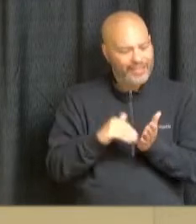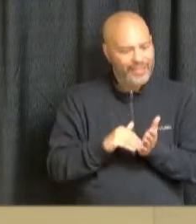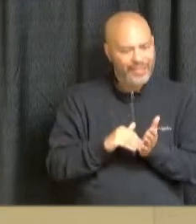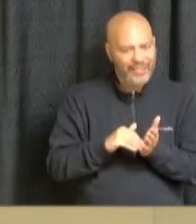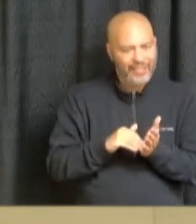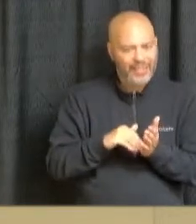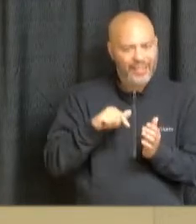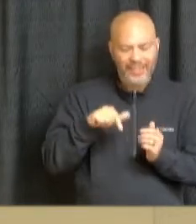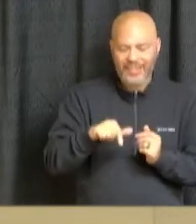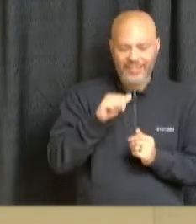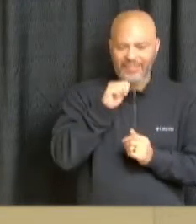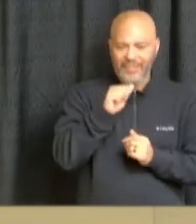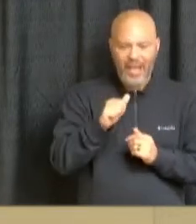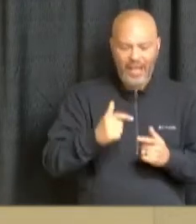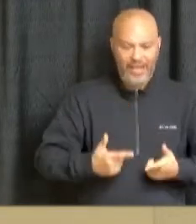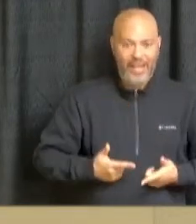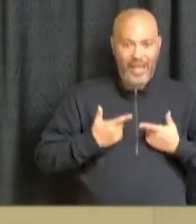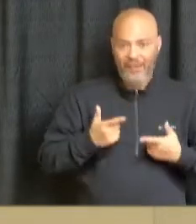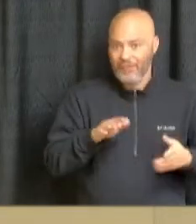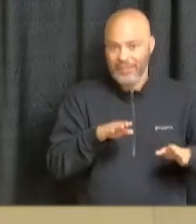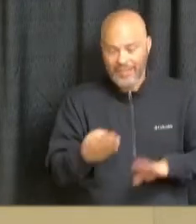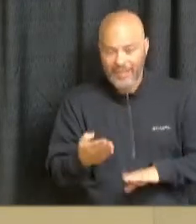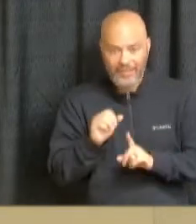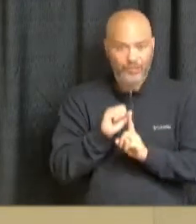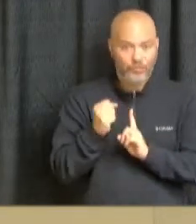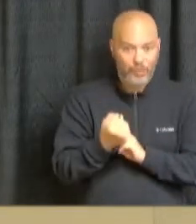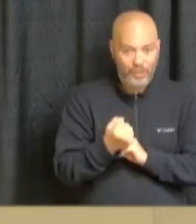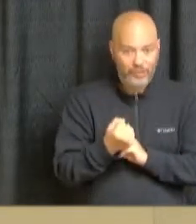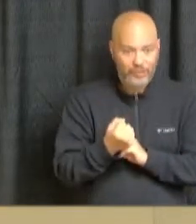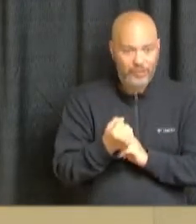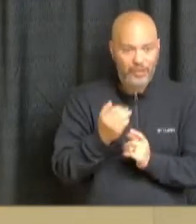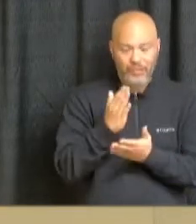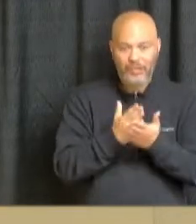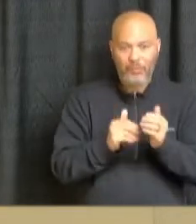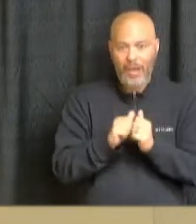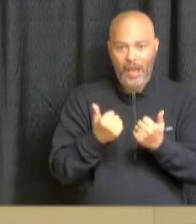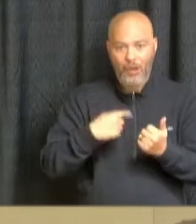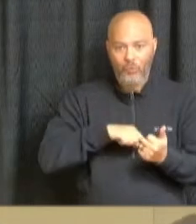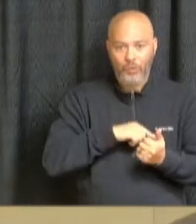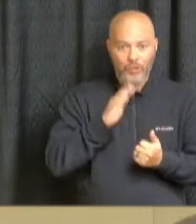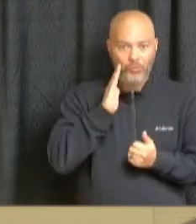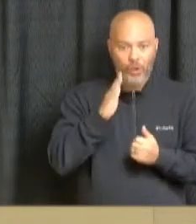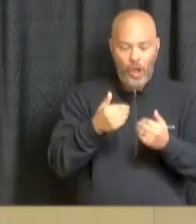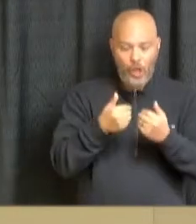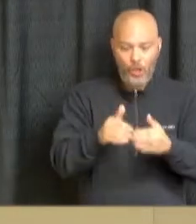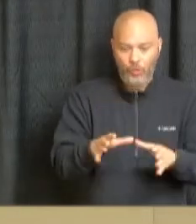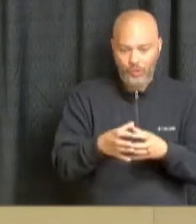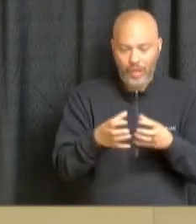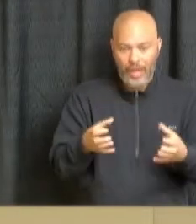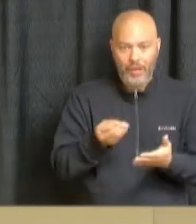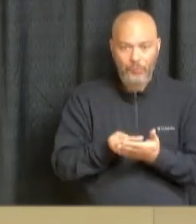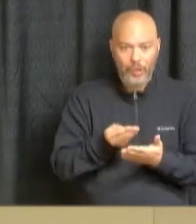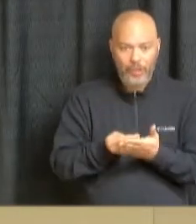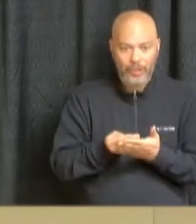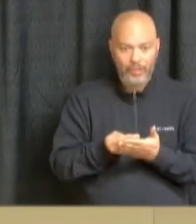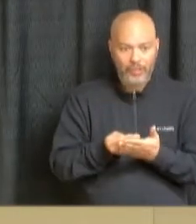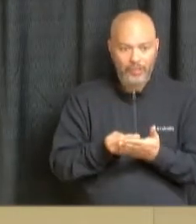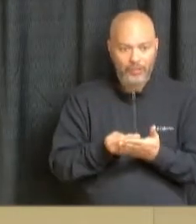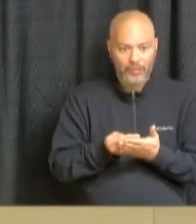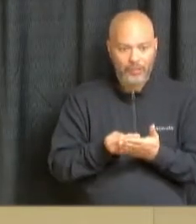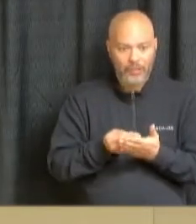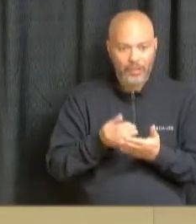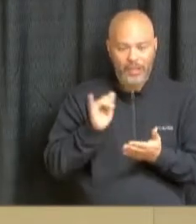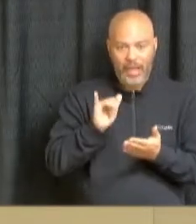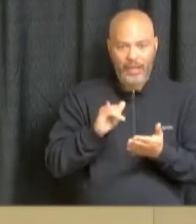know, this is not a life and death situation or somehow that we're going to lose a lot of money or whatnot, like